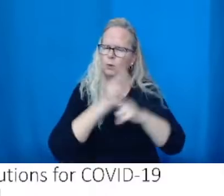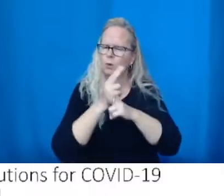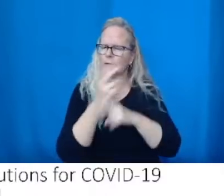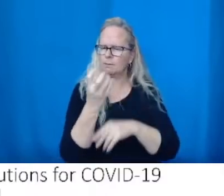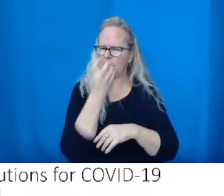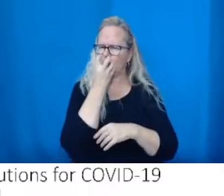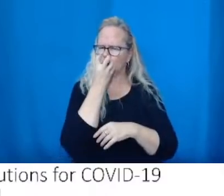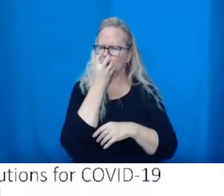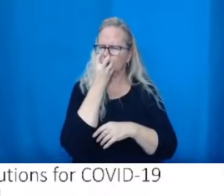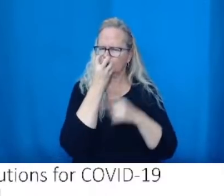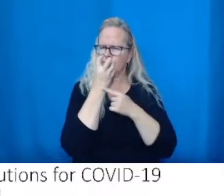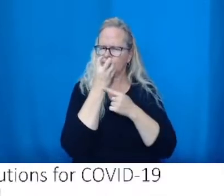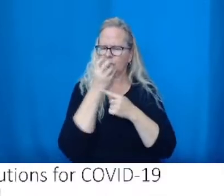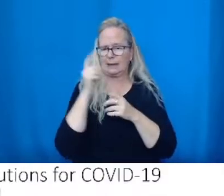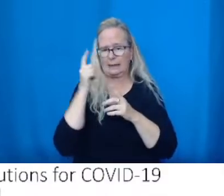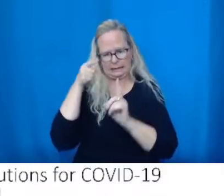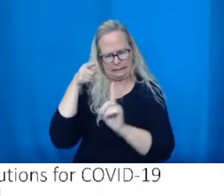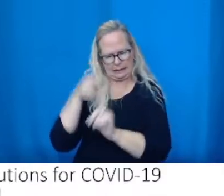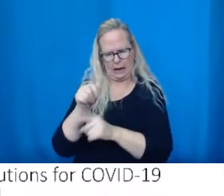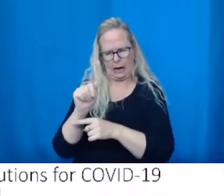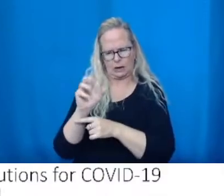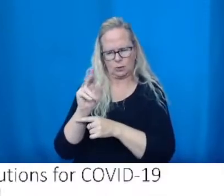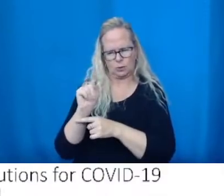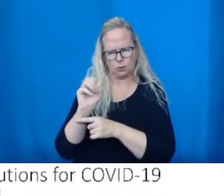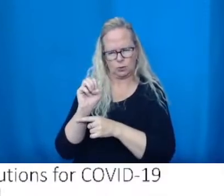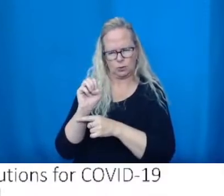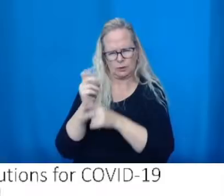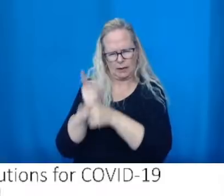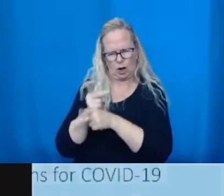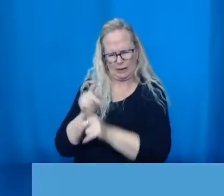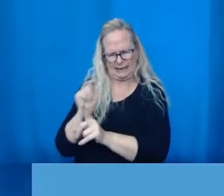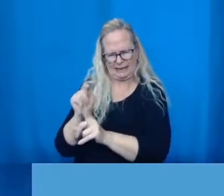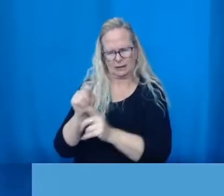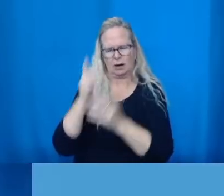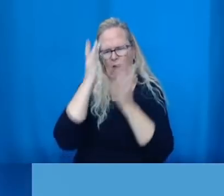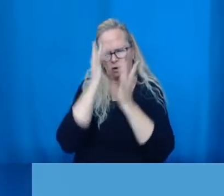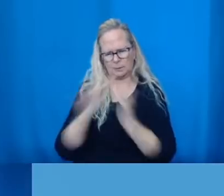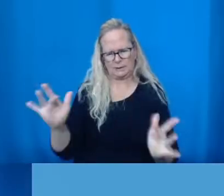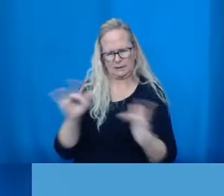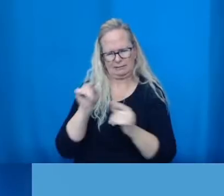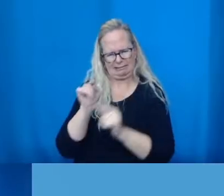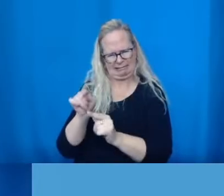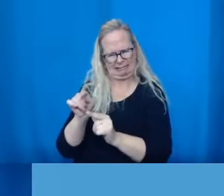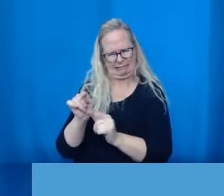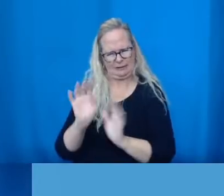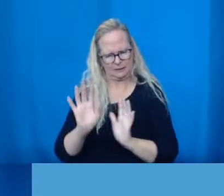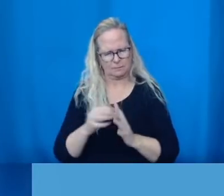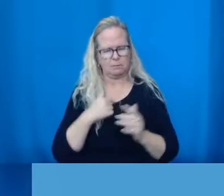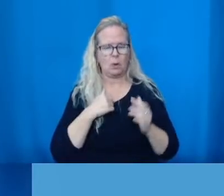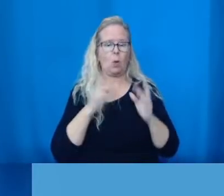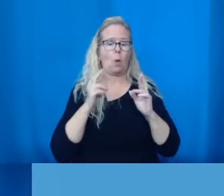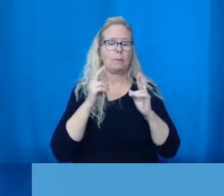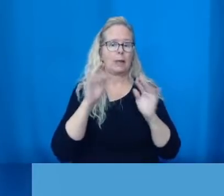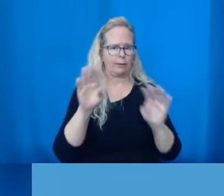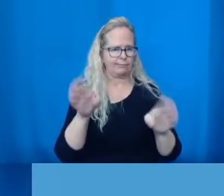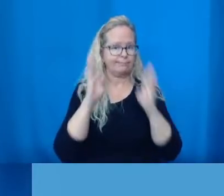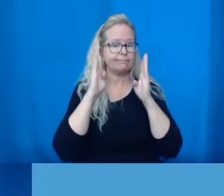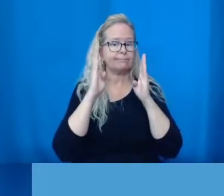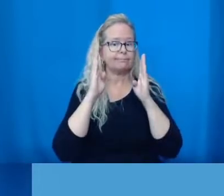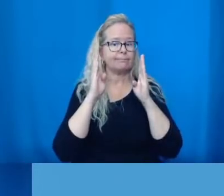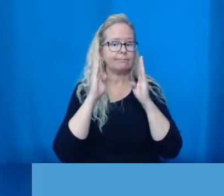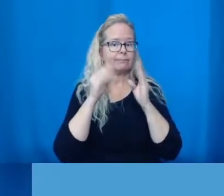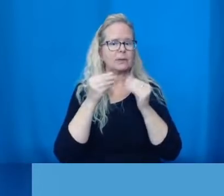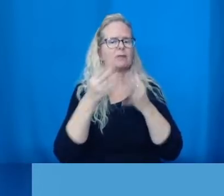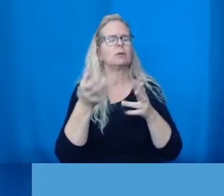this serves as a good bit of introduction for the remaining discussions from the rest of the panel today. Thank you very much, Connor. I am now going to